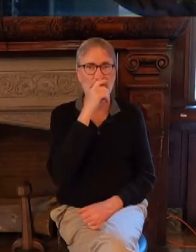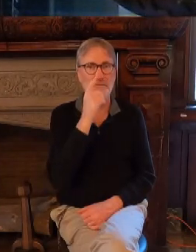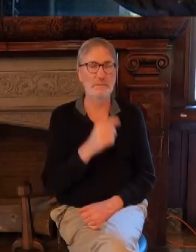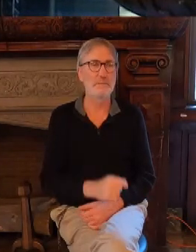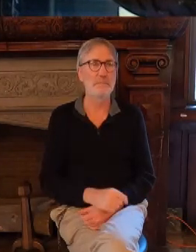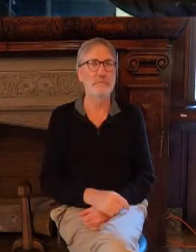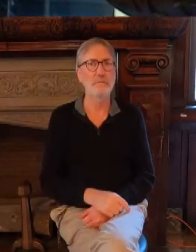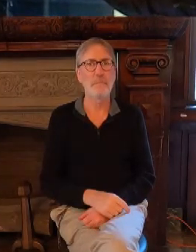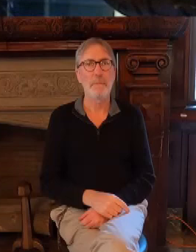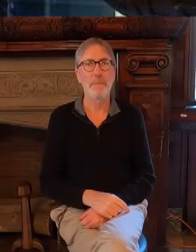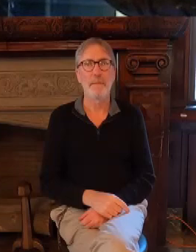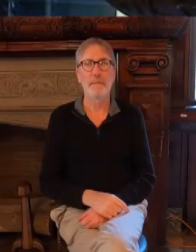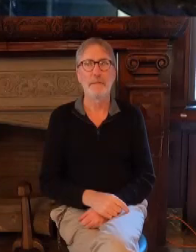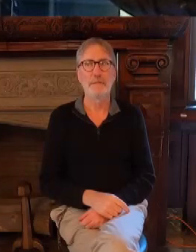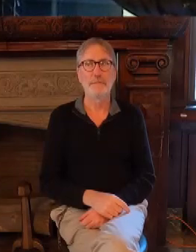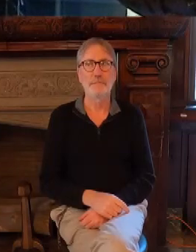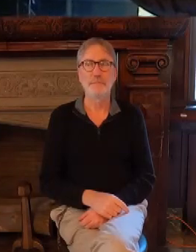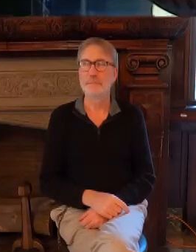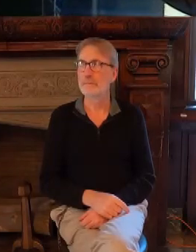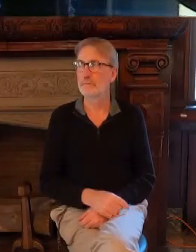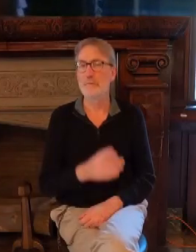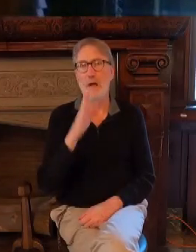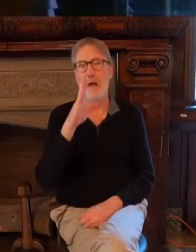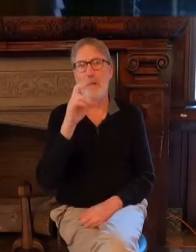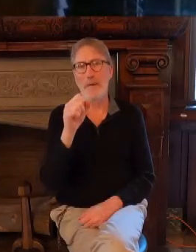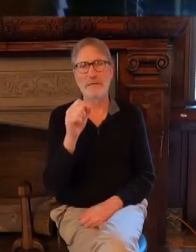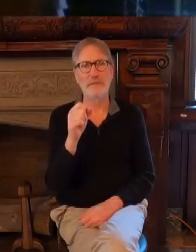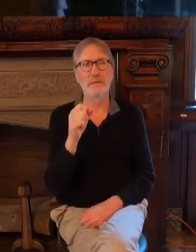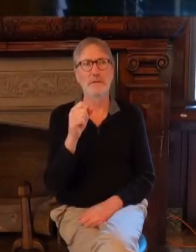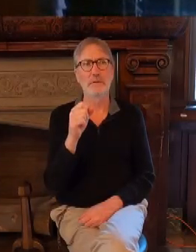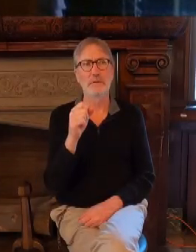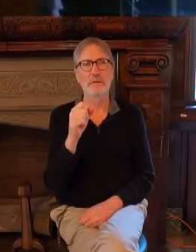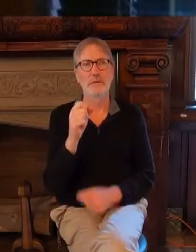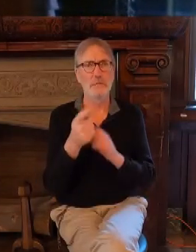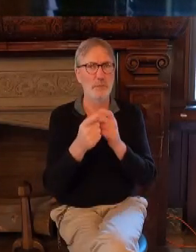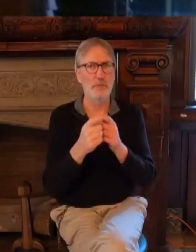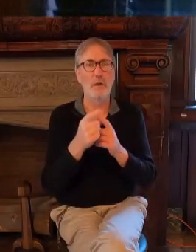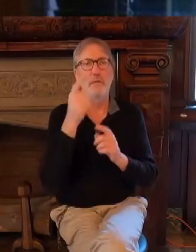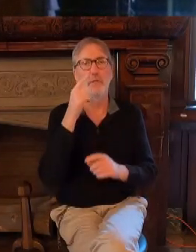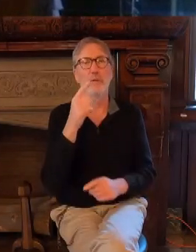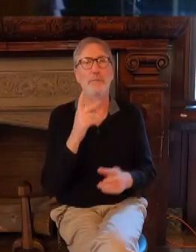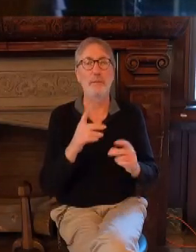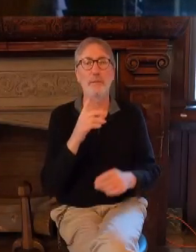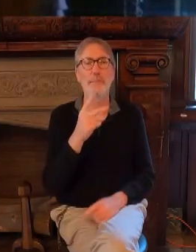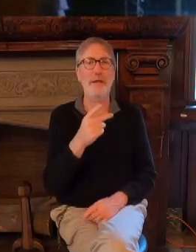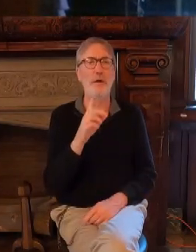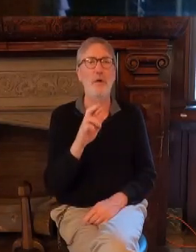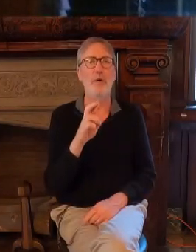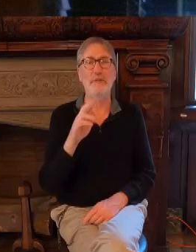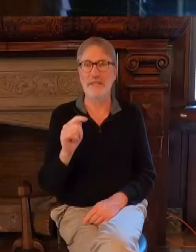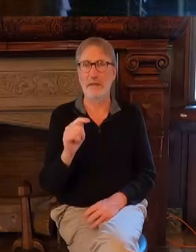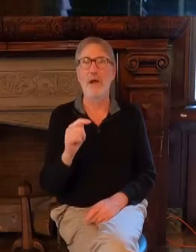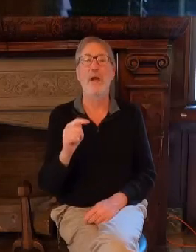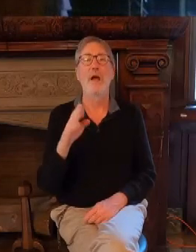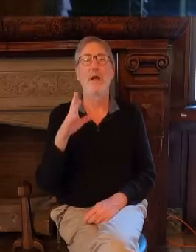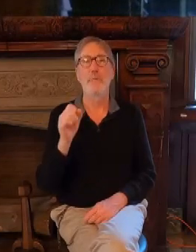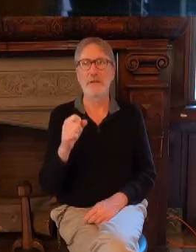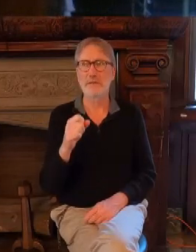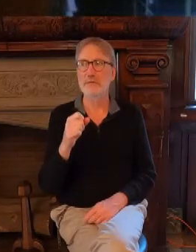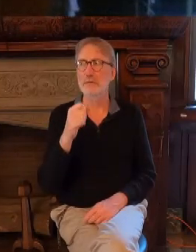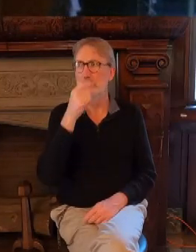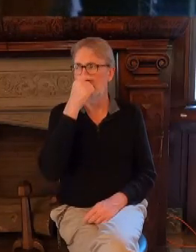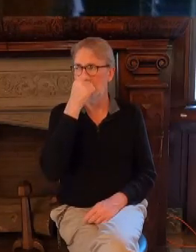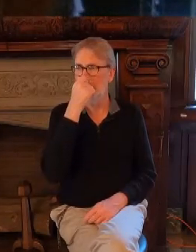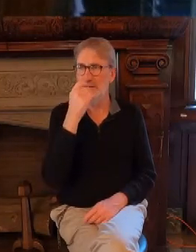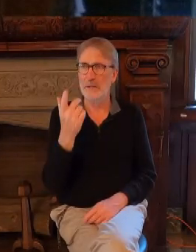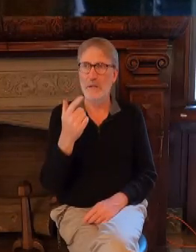Okay, perfect. Thank you. So in terms of a bus maneuver, for our partners at PRT, bus pull-offs are less than desirable